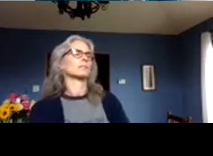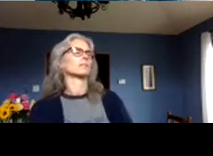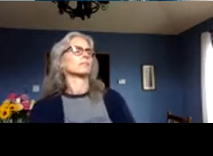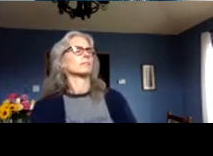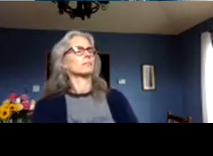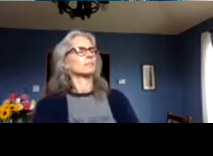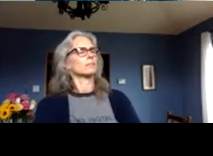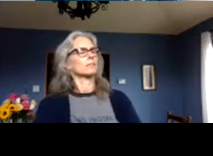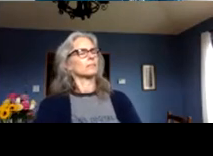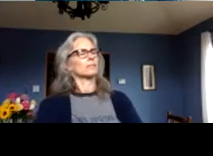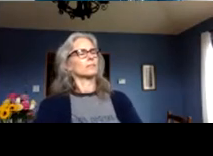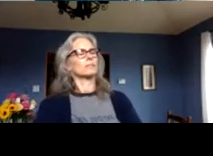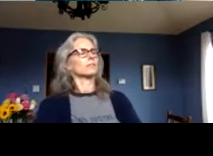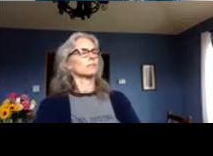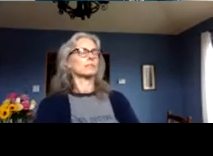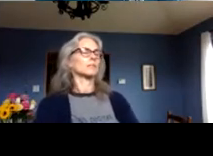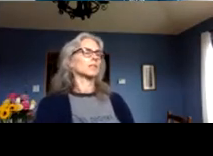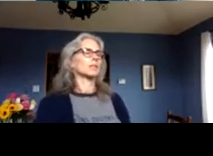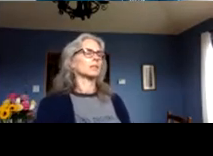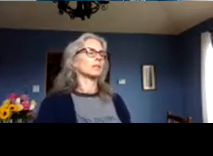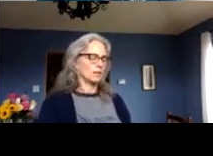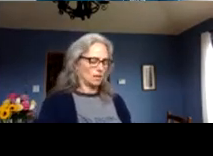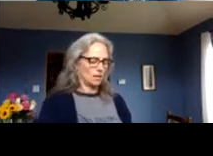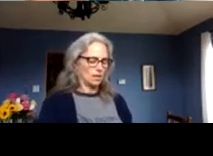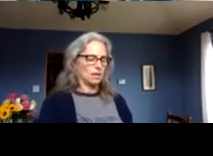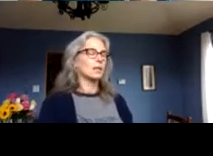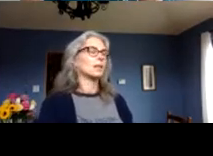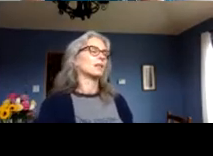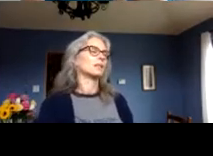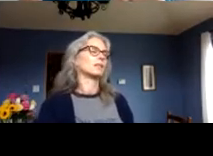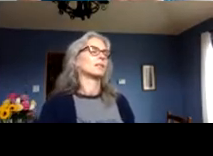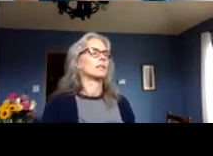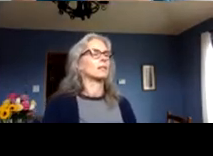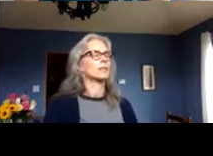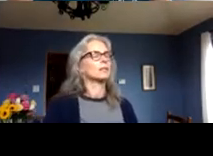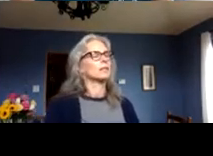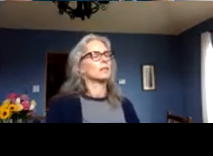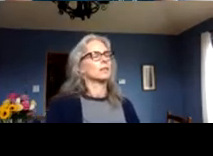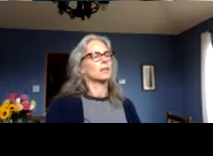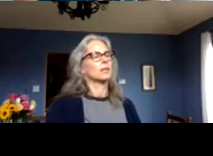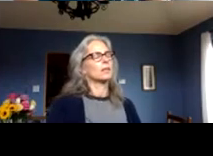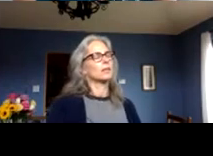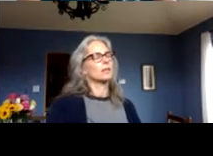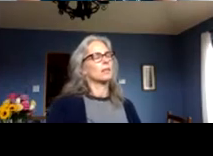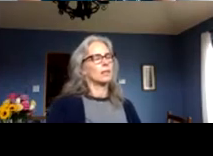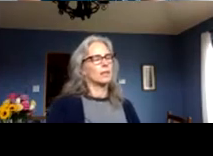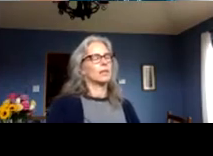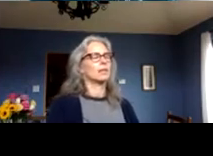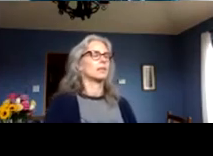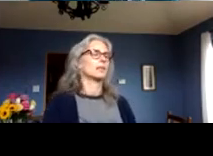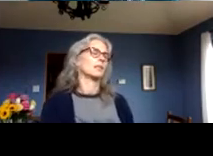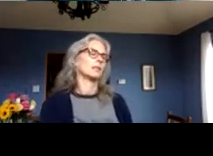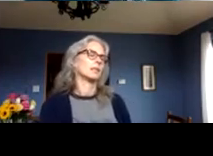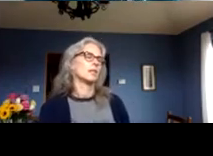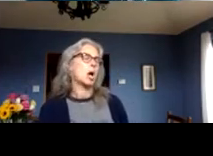side, and students can click on one of those topic names, and it's going to filter the classwork page with just the stuff under that topic.